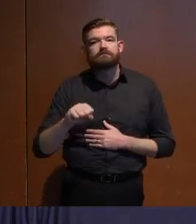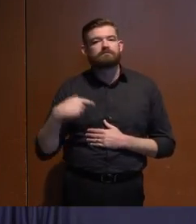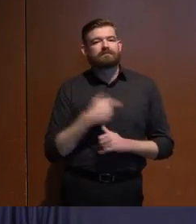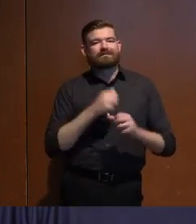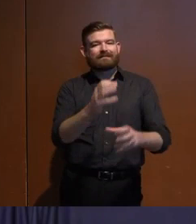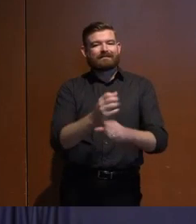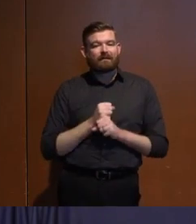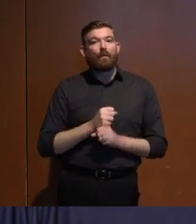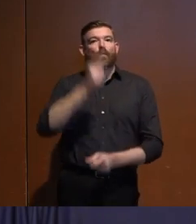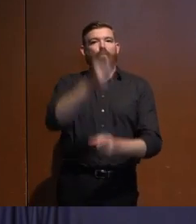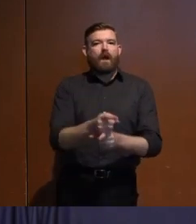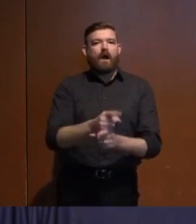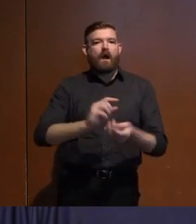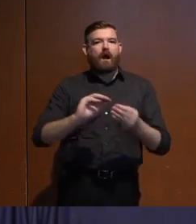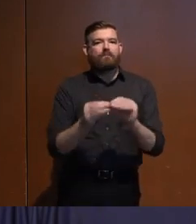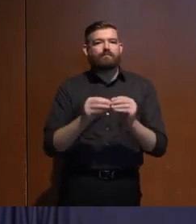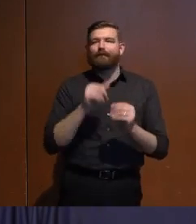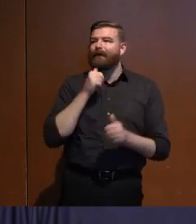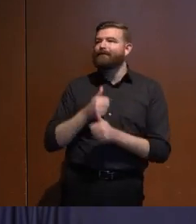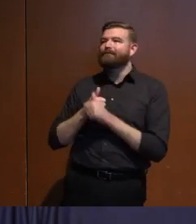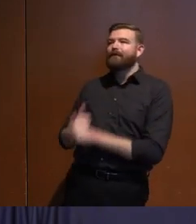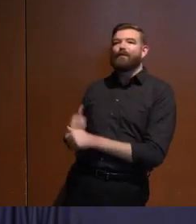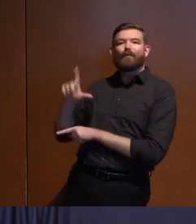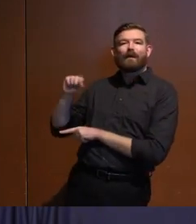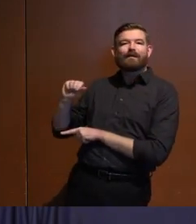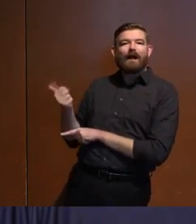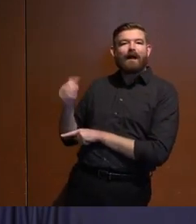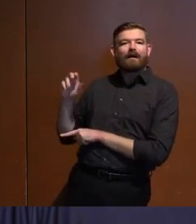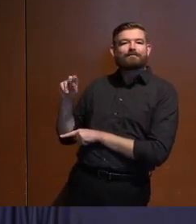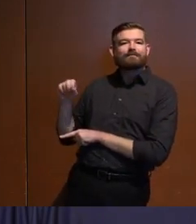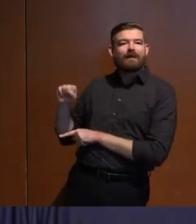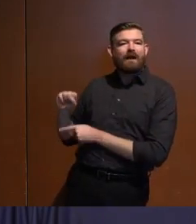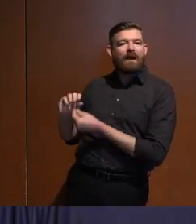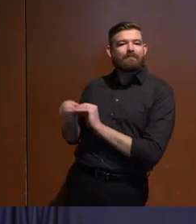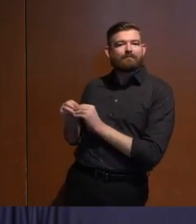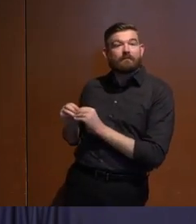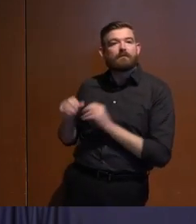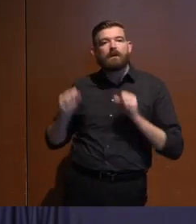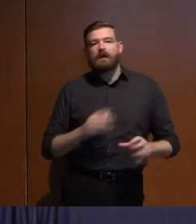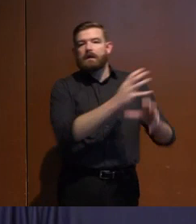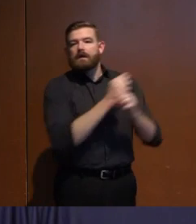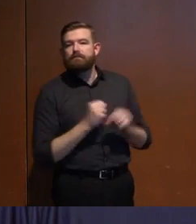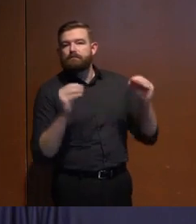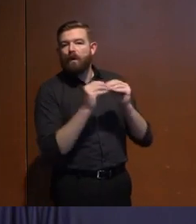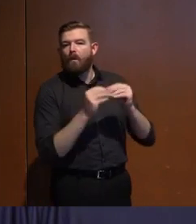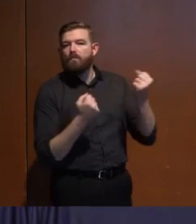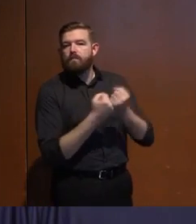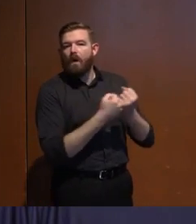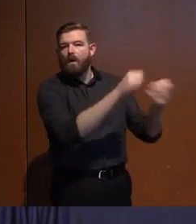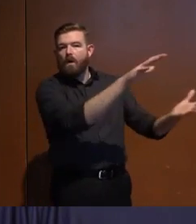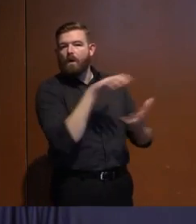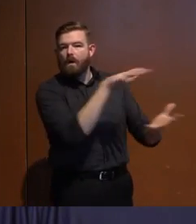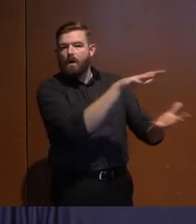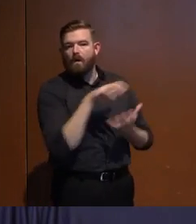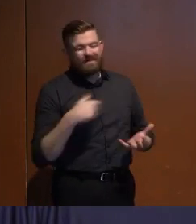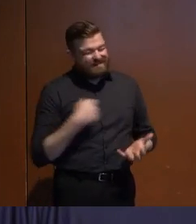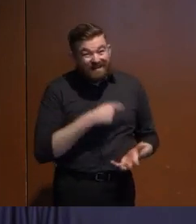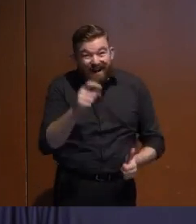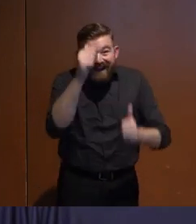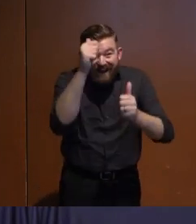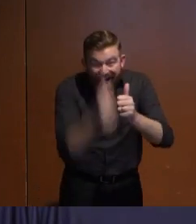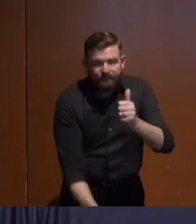of dollars in federal funds. And right now, we need every penny more than ever before. Being counted